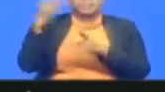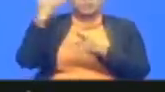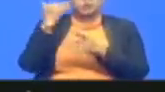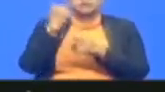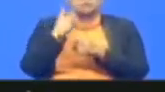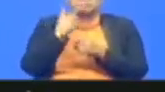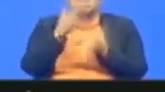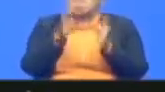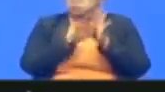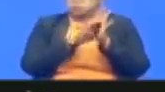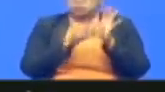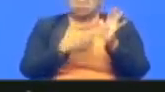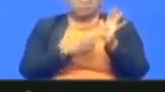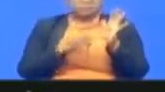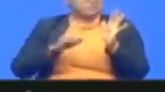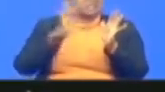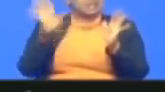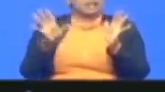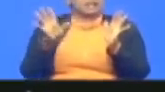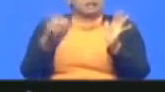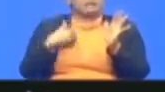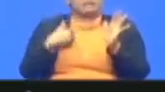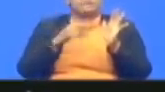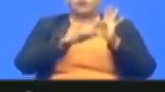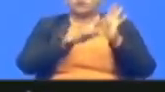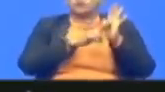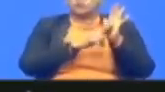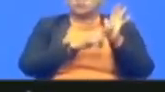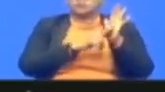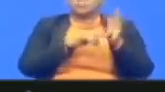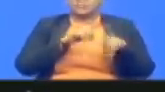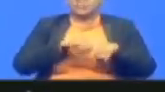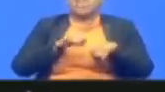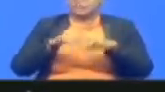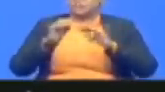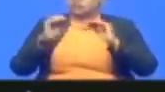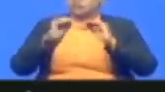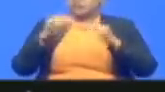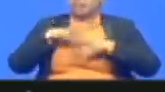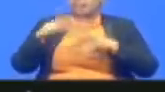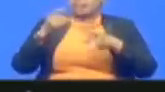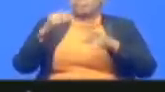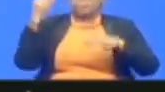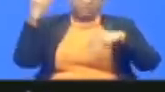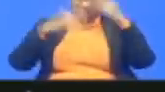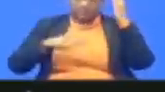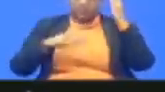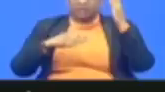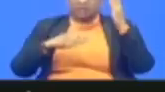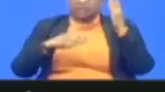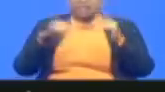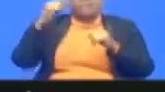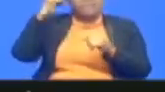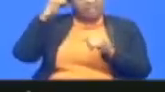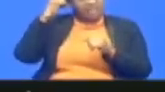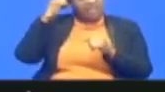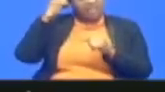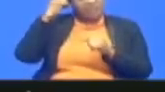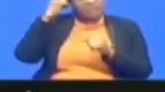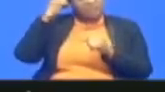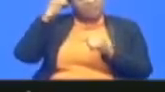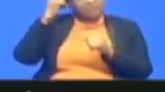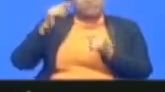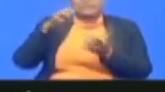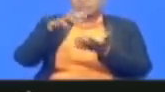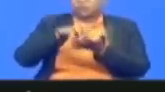Constitution is very clear, has set the rules. When the trained health professional is of the opinion that the consequence